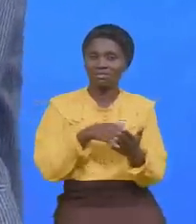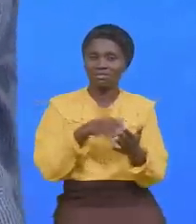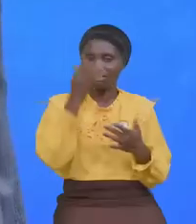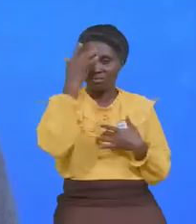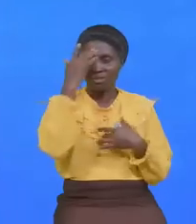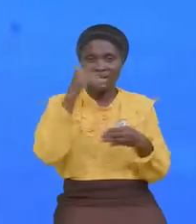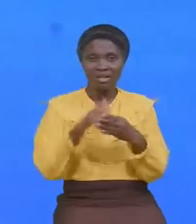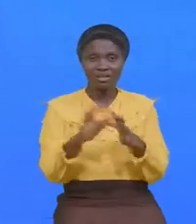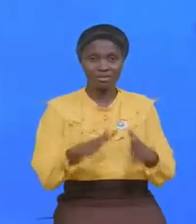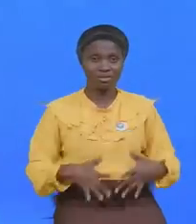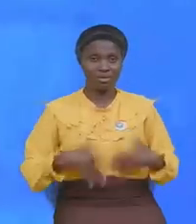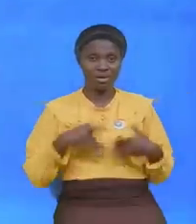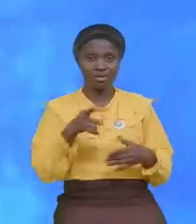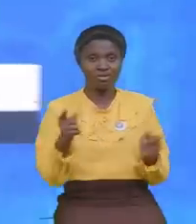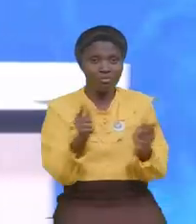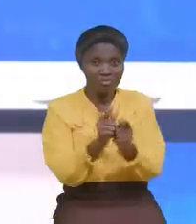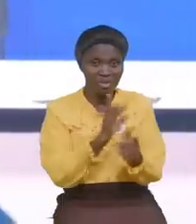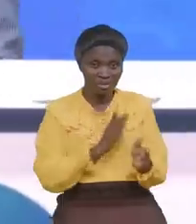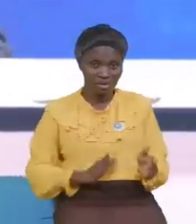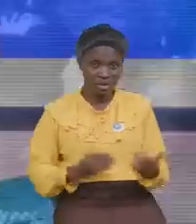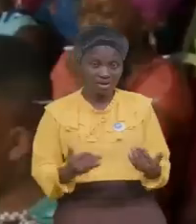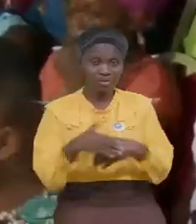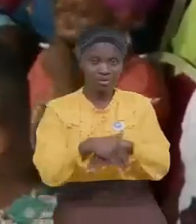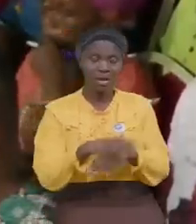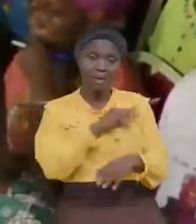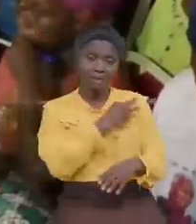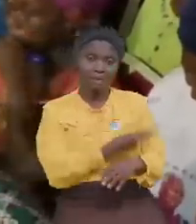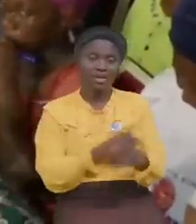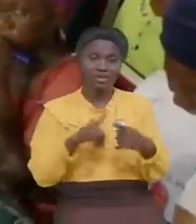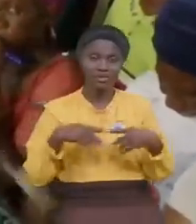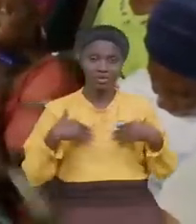Christ tonight, mighty to heal.